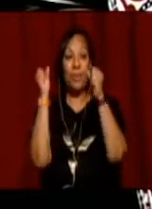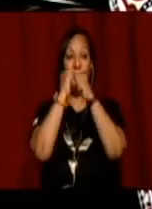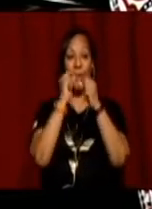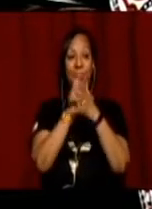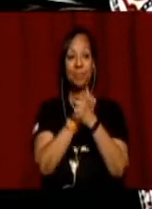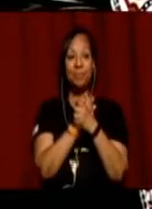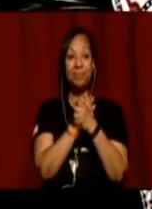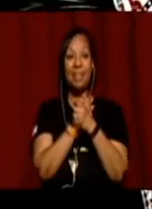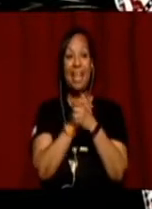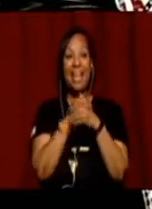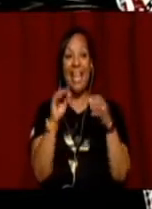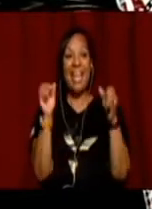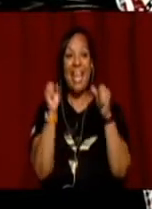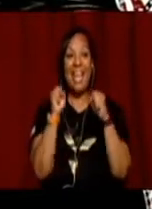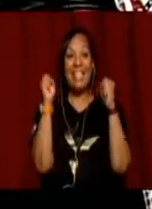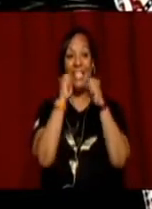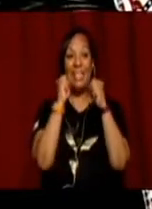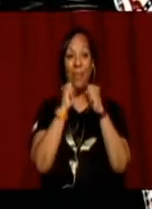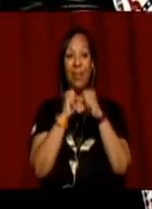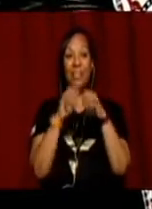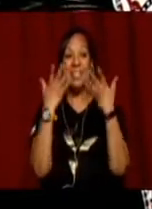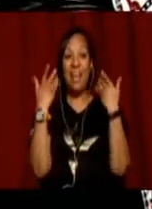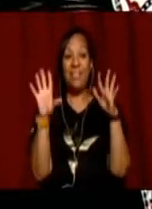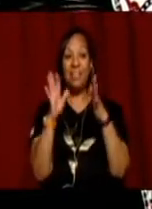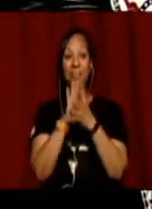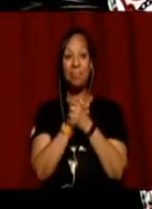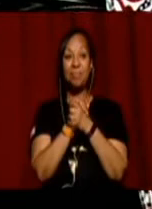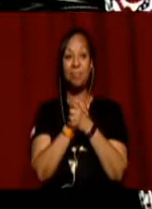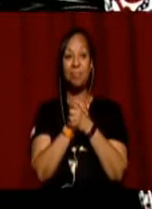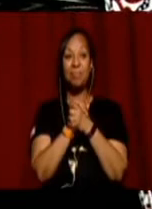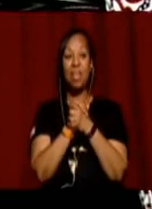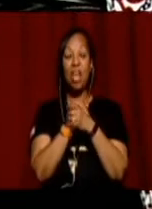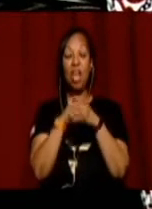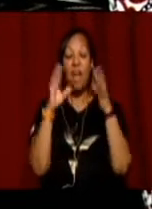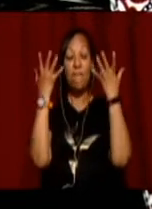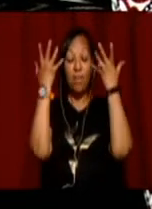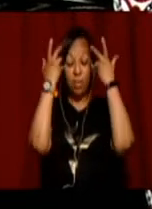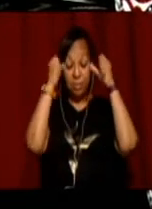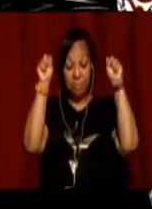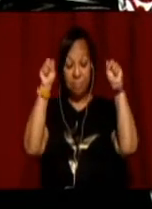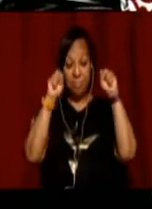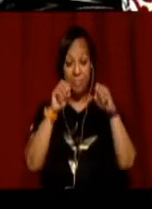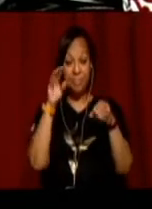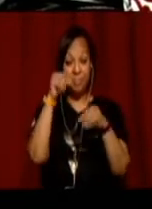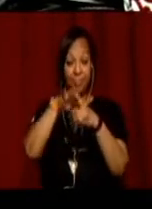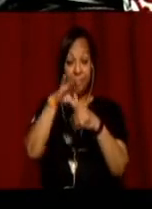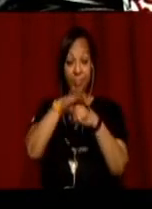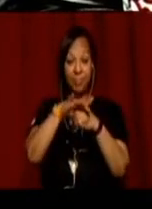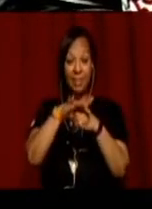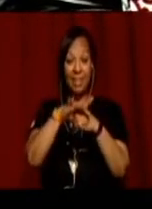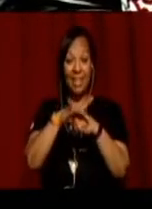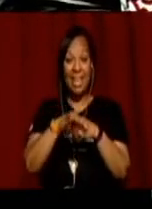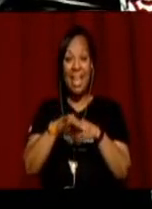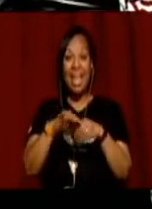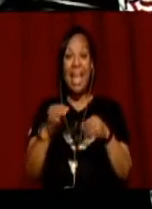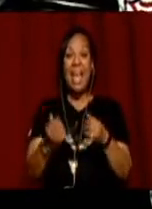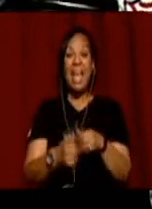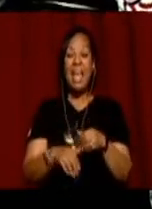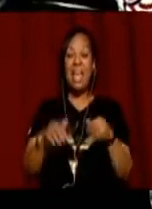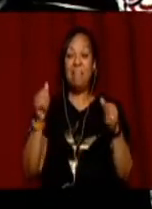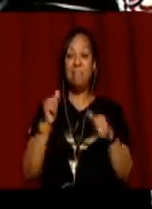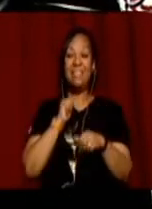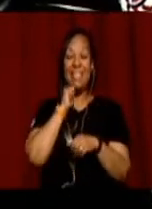were, celebrations of the victory at the end of the war and so on. But those elected officials who listened to their public health experts and discouraged the